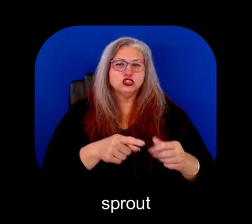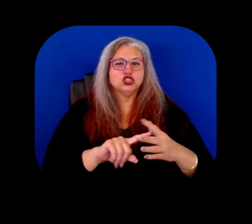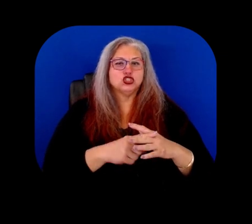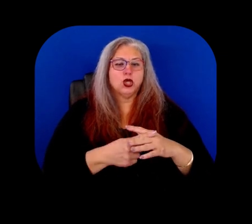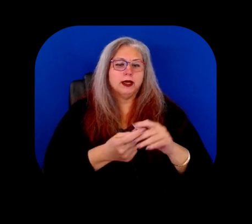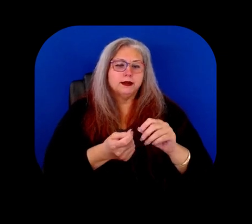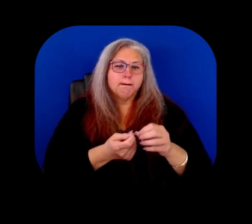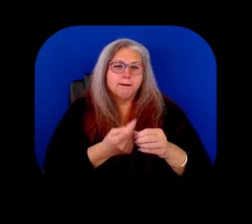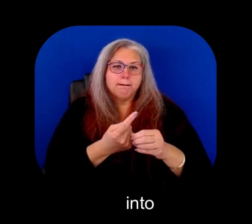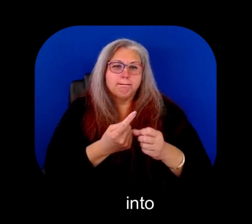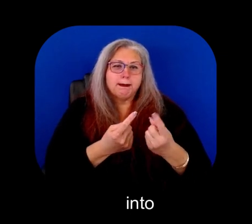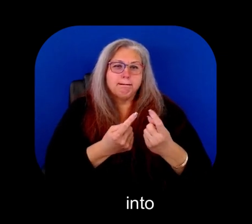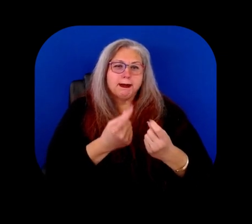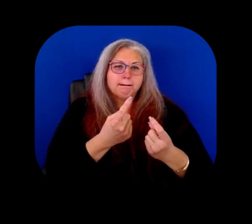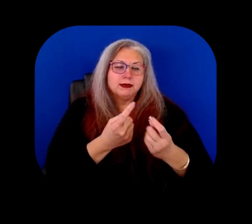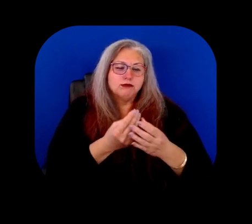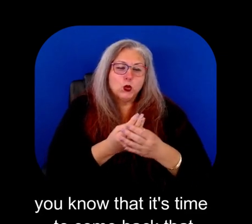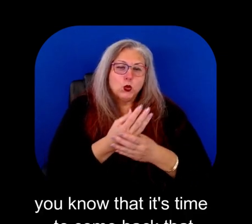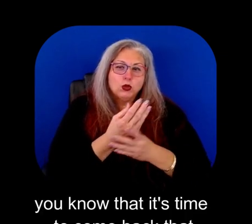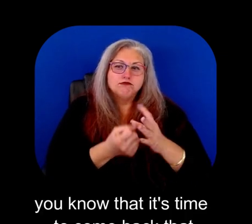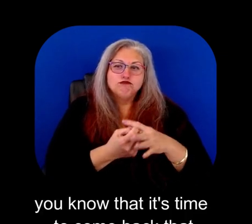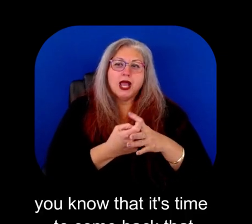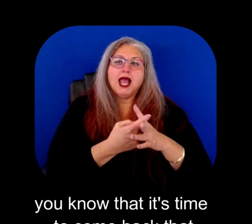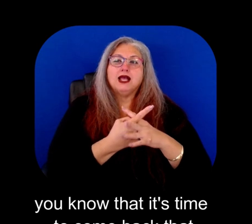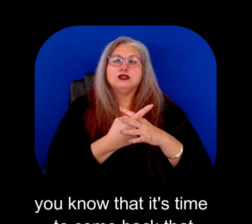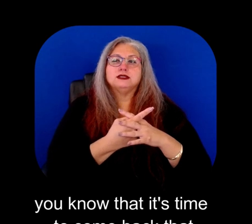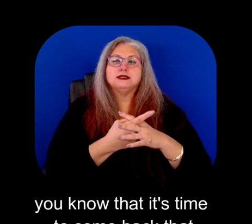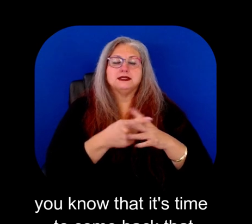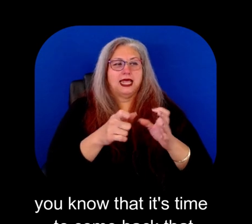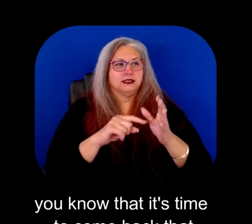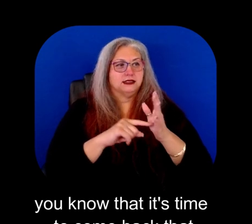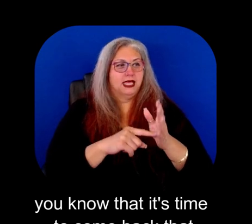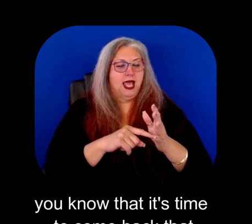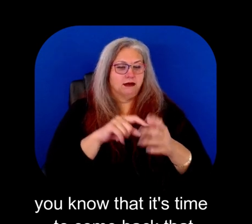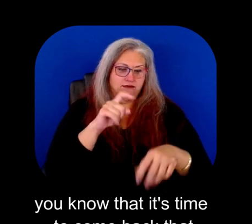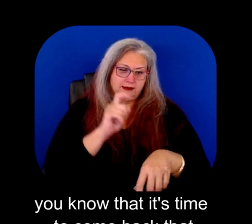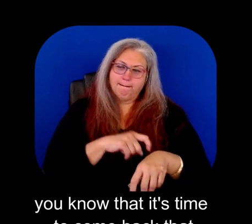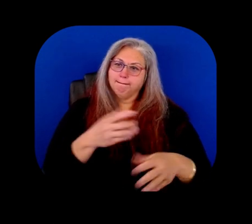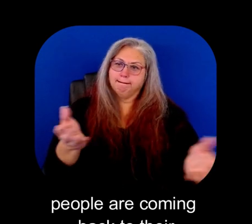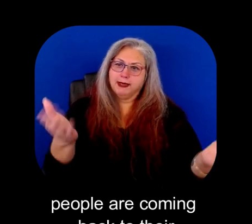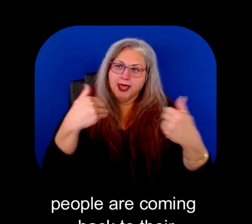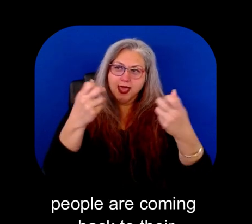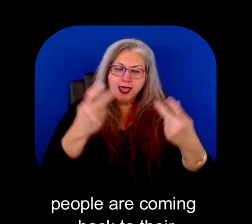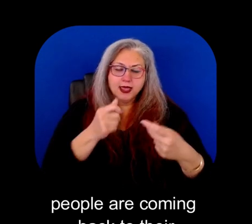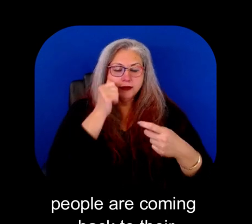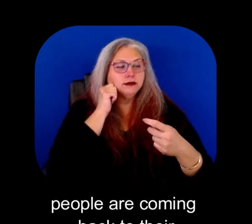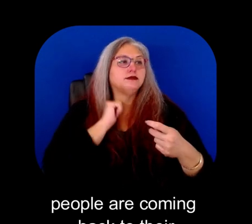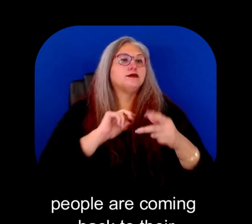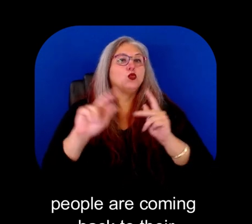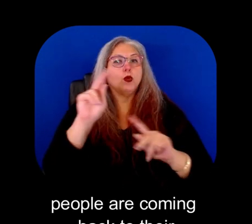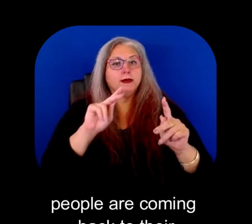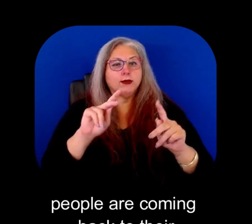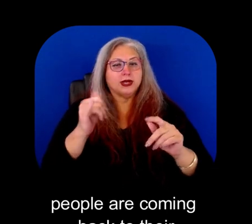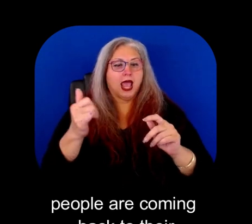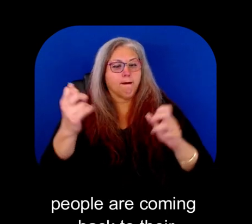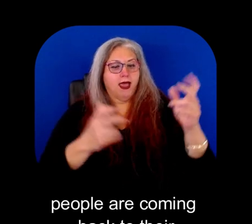sprout into, you know, that it's time to come back, that people are